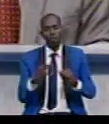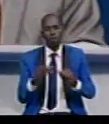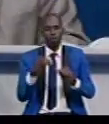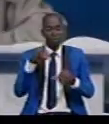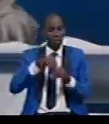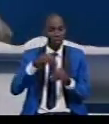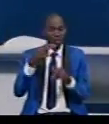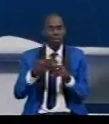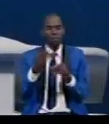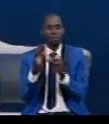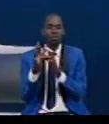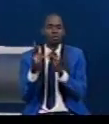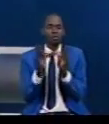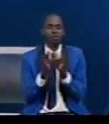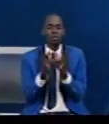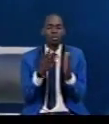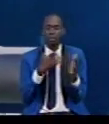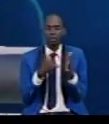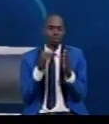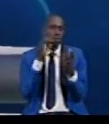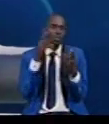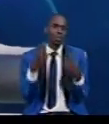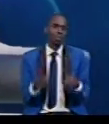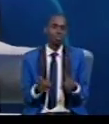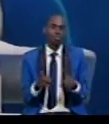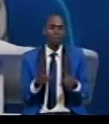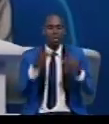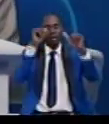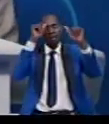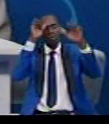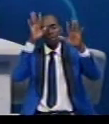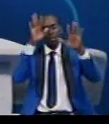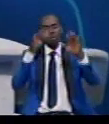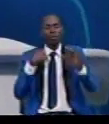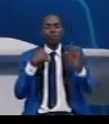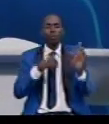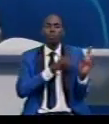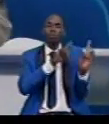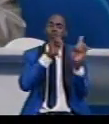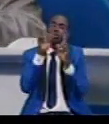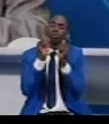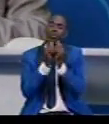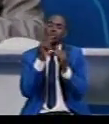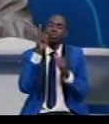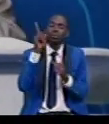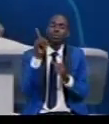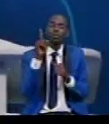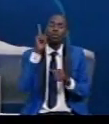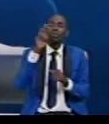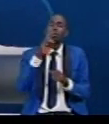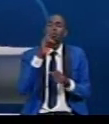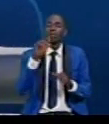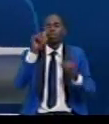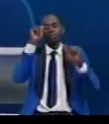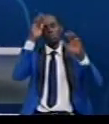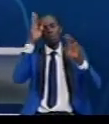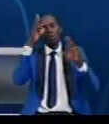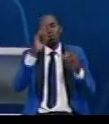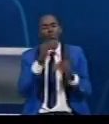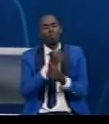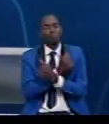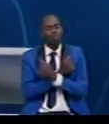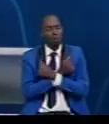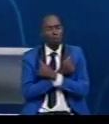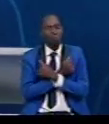done. Father, we come to you. You are a God of love, a God of mercy,